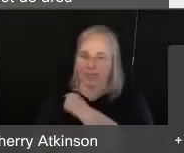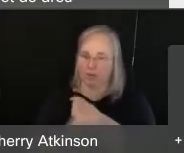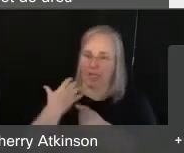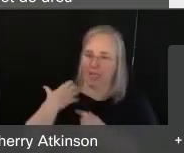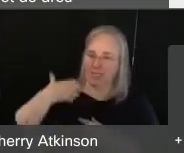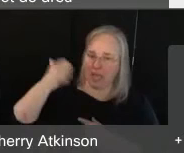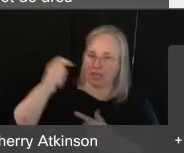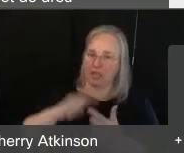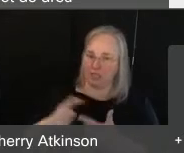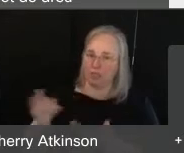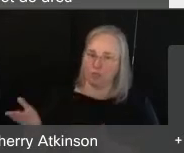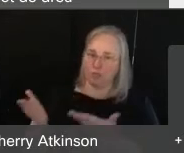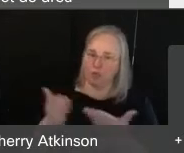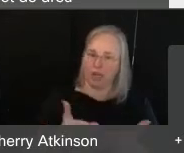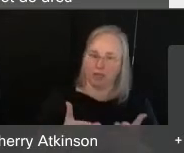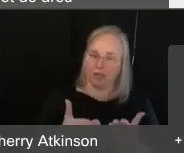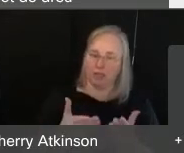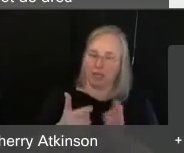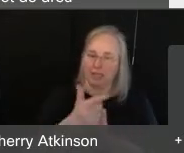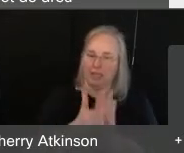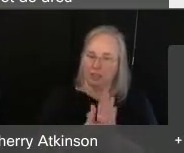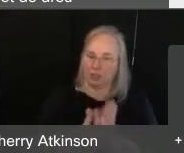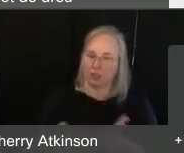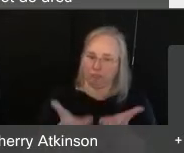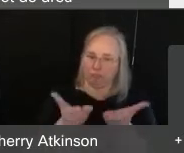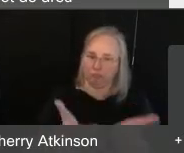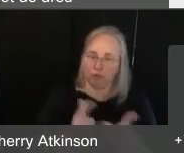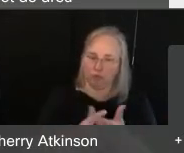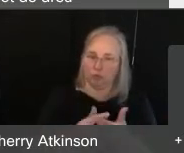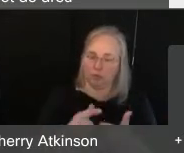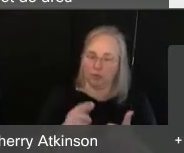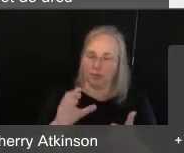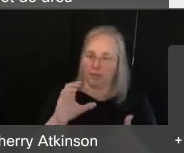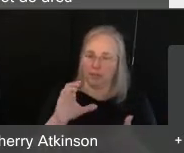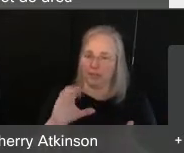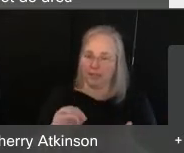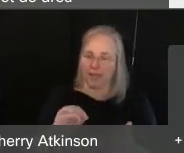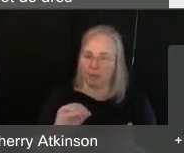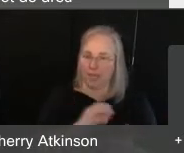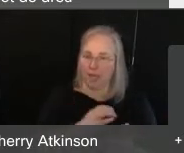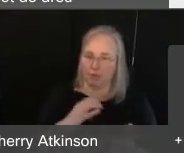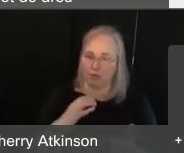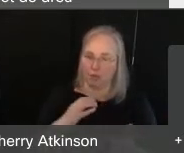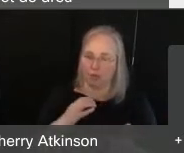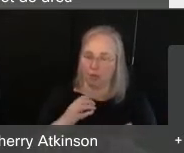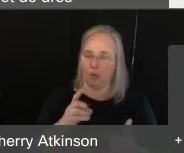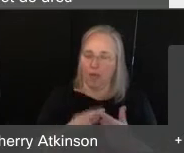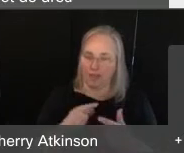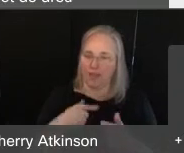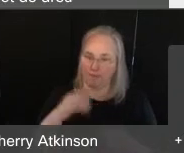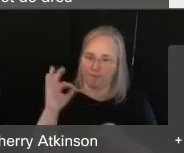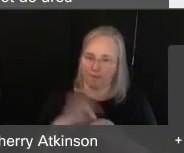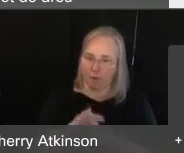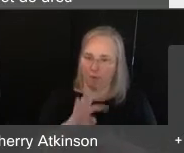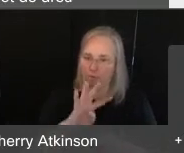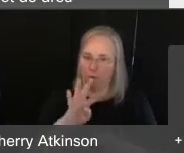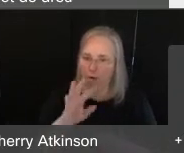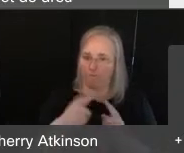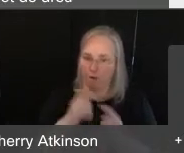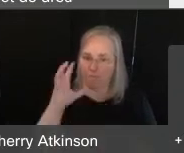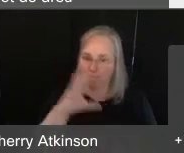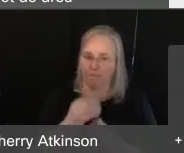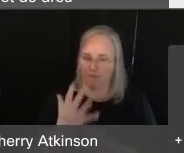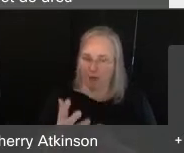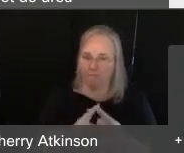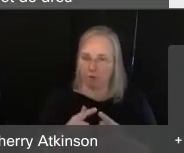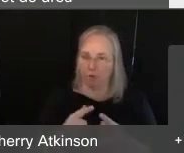legislation to the county council. They need a vote of 4 out of 5 to use it for other purposes. And then you need legislation to actually